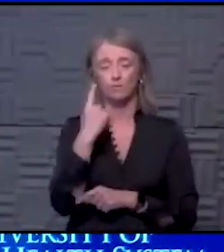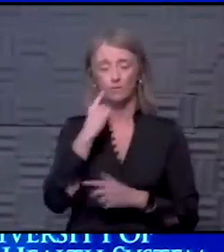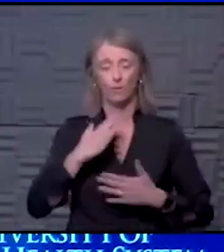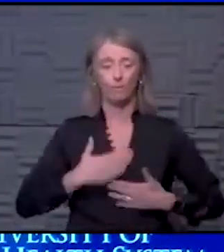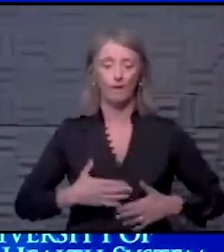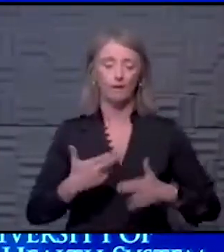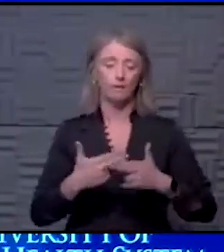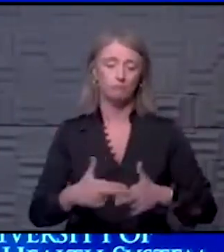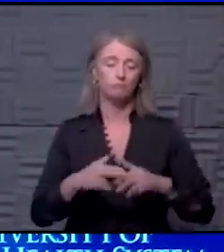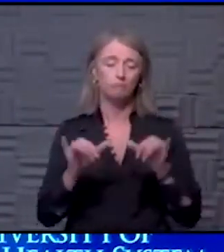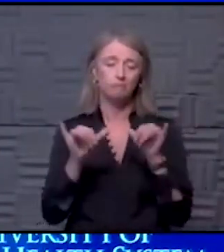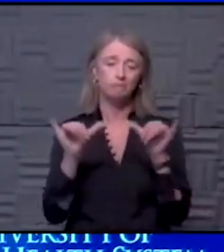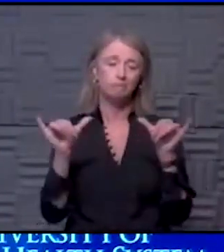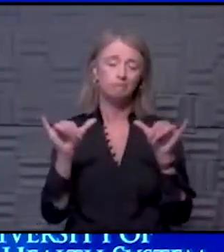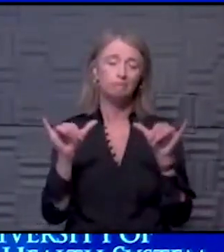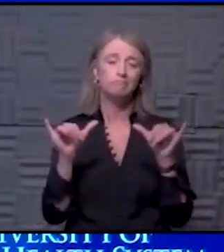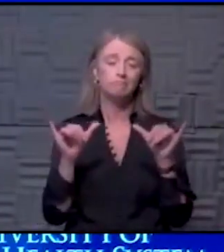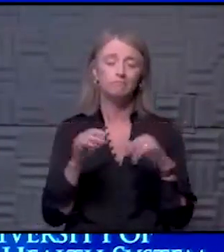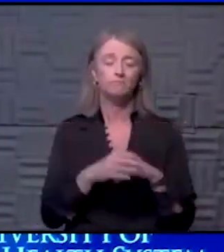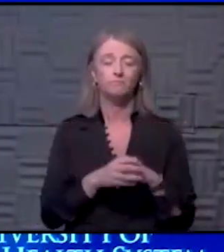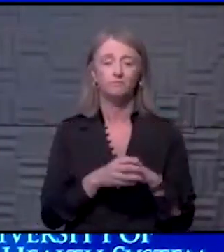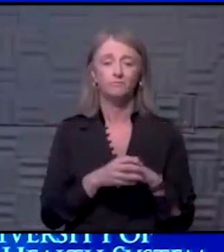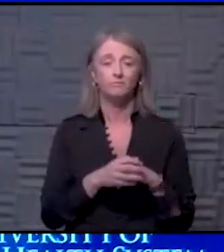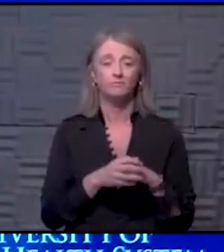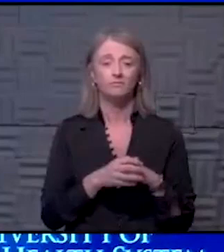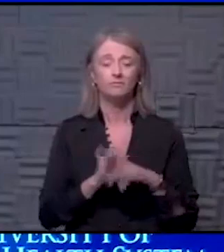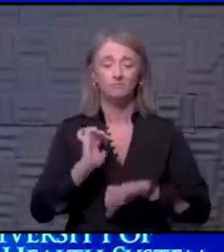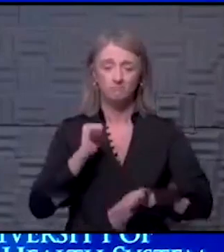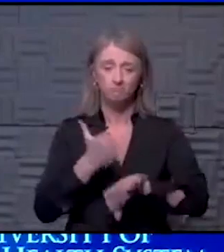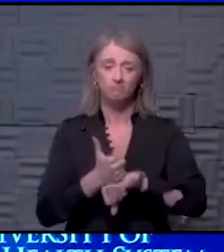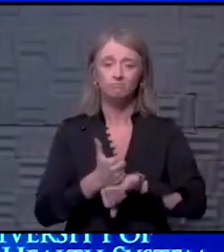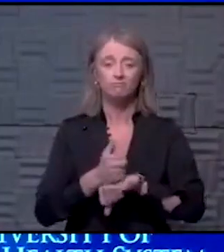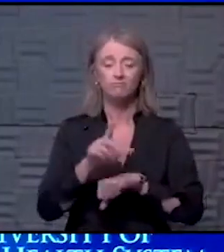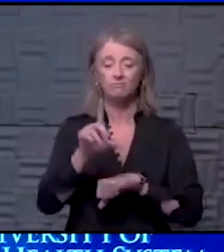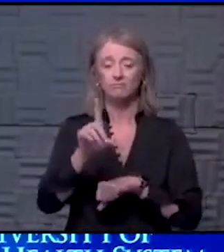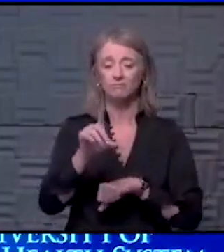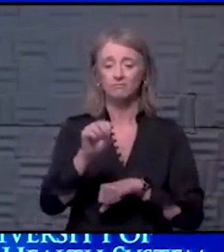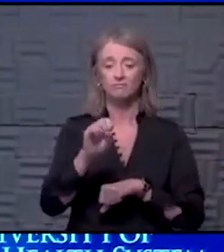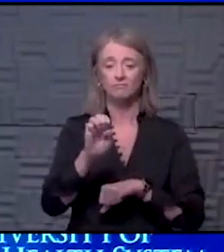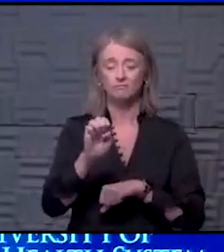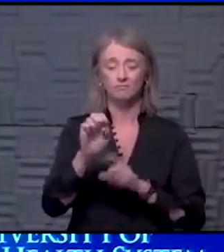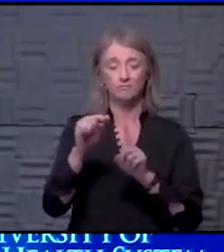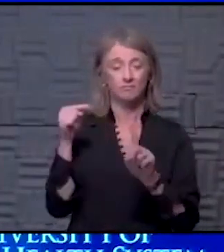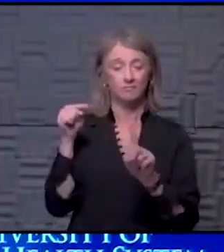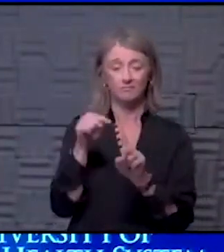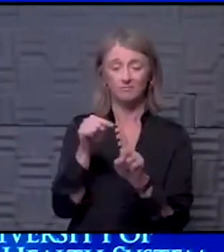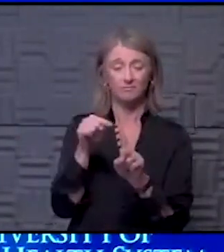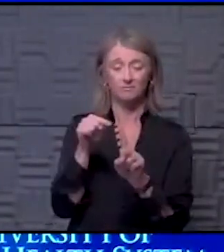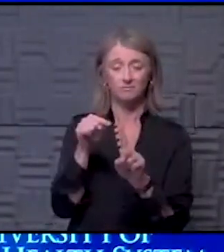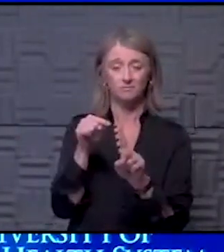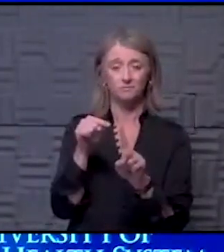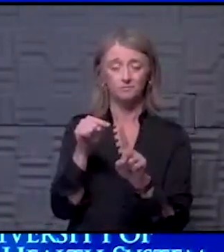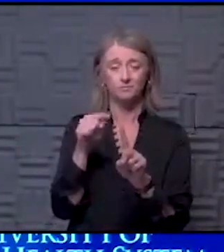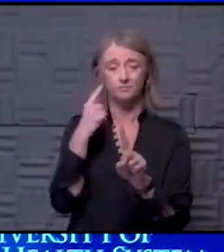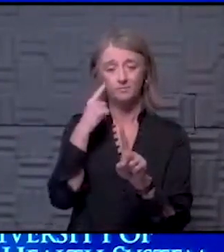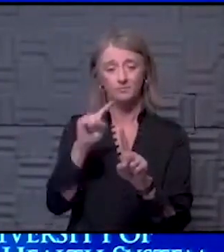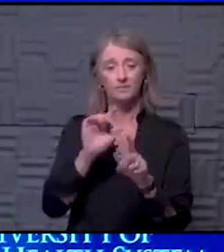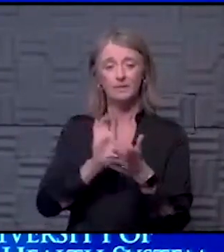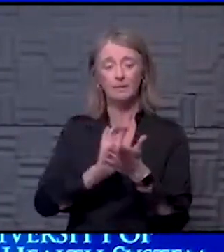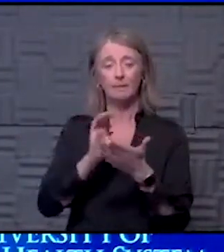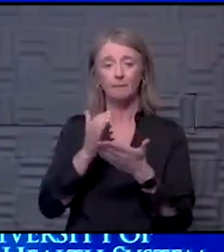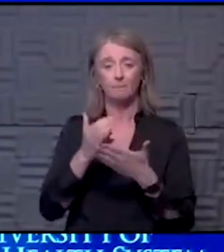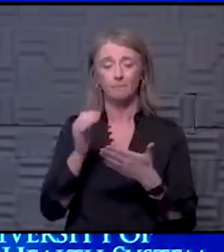weight, size, those sorts of things was established, and the dose is really intended to be the